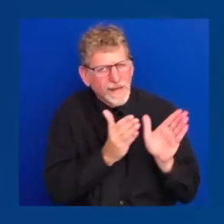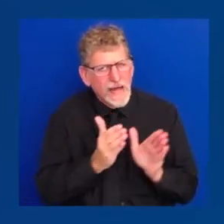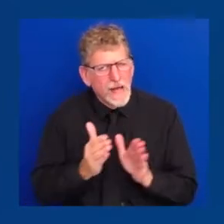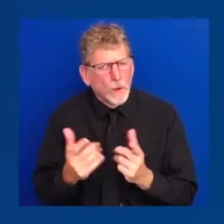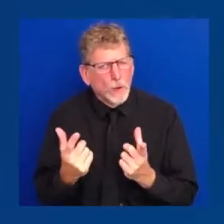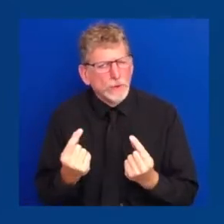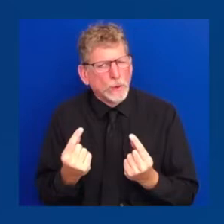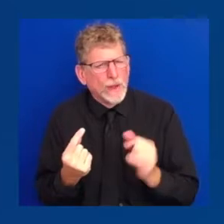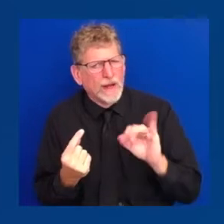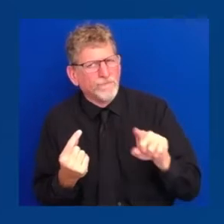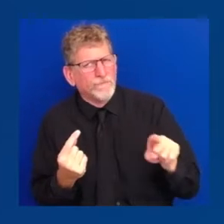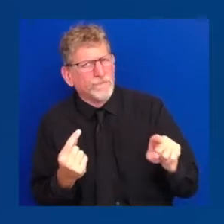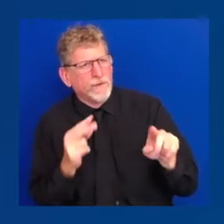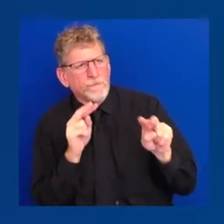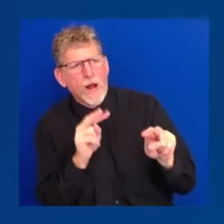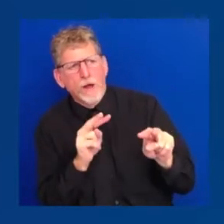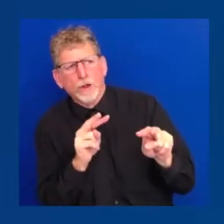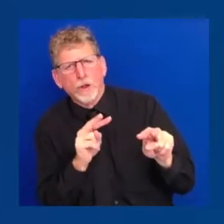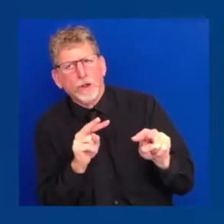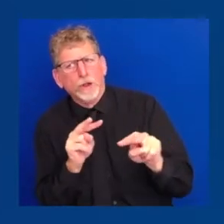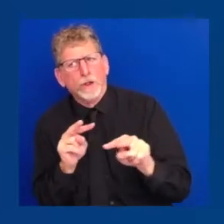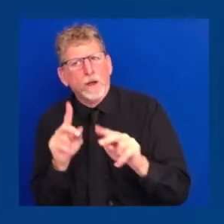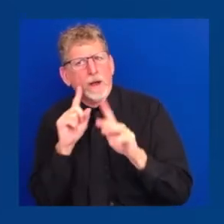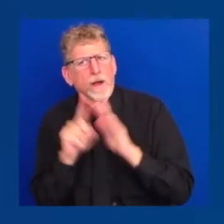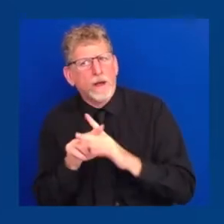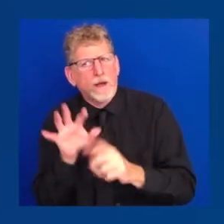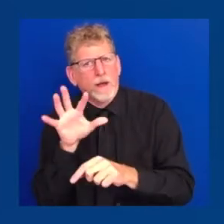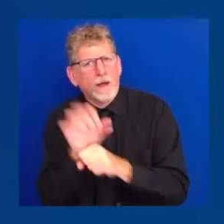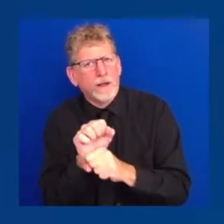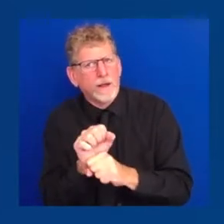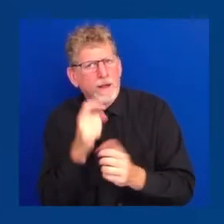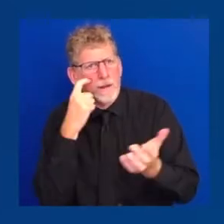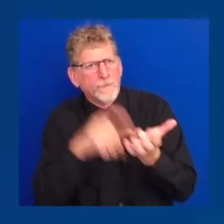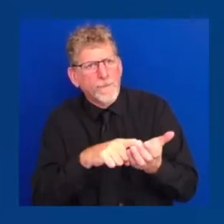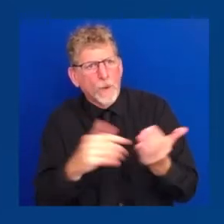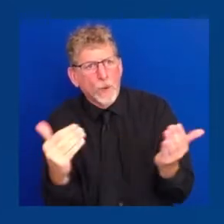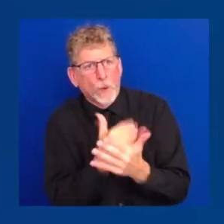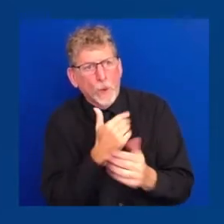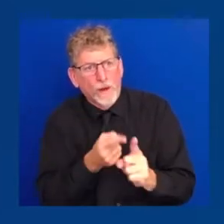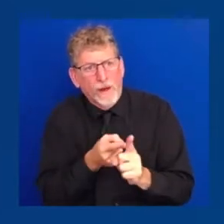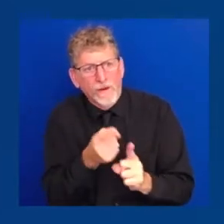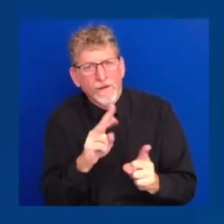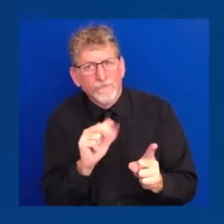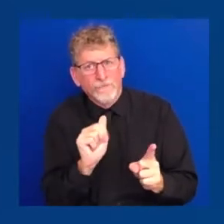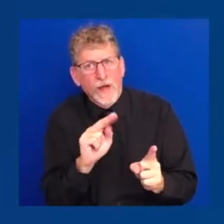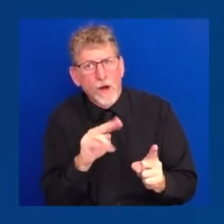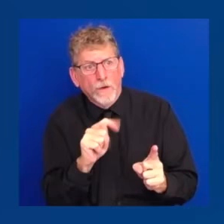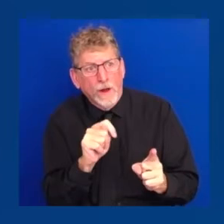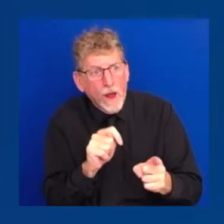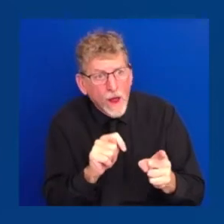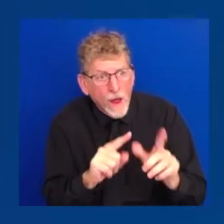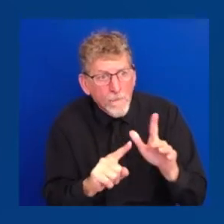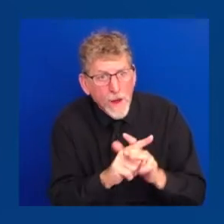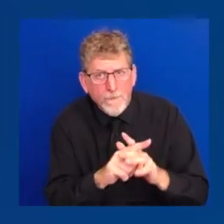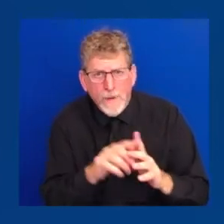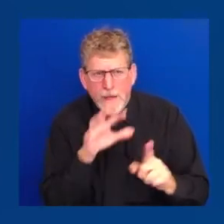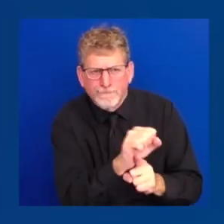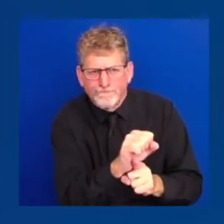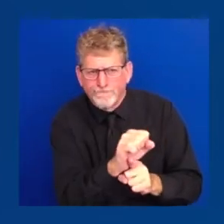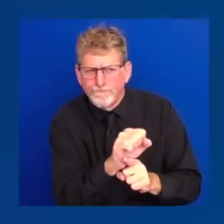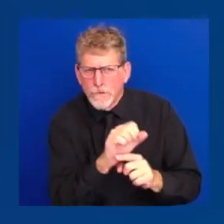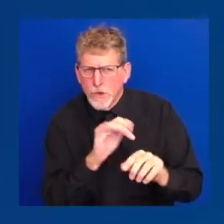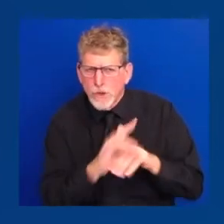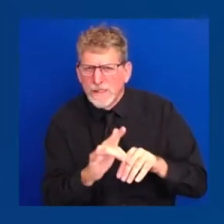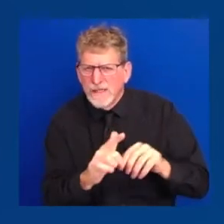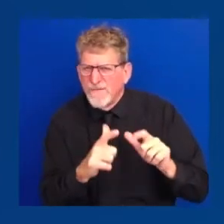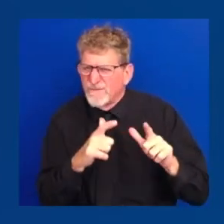at a very, very low level. If a new variant emerges, we're able to catch it earlier, faster, and with greater